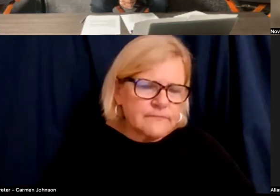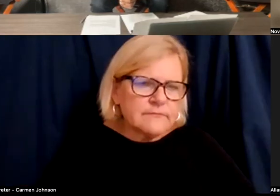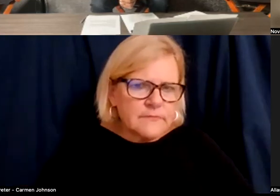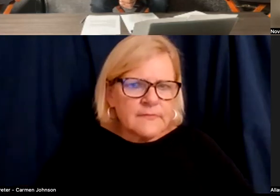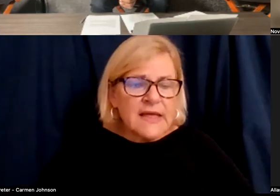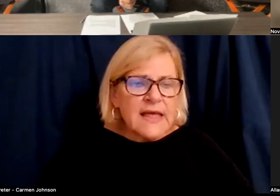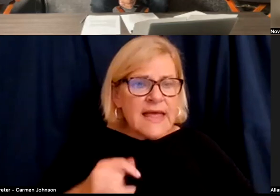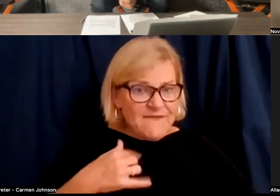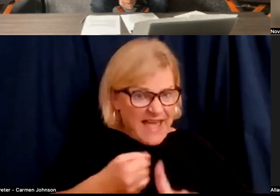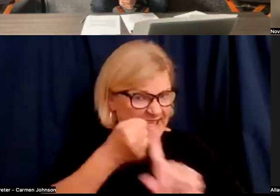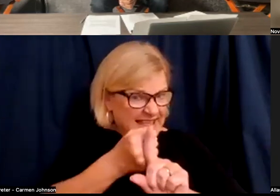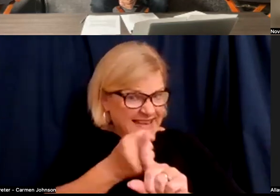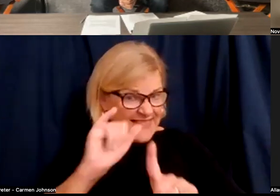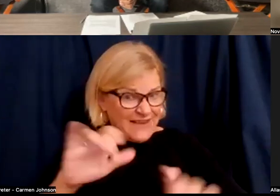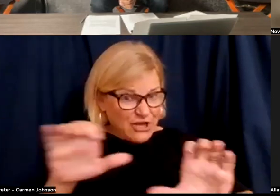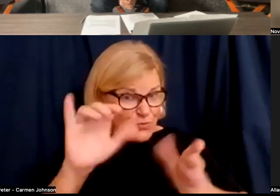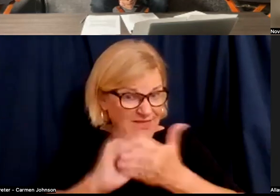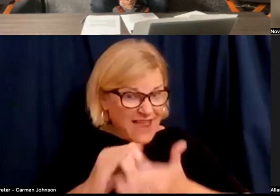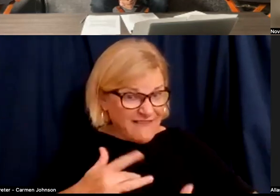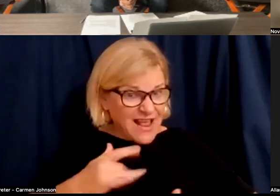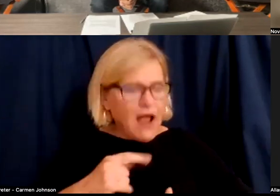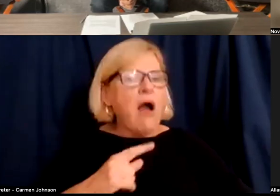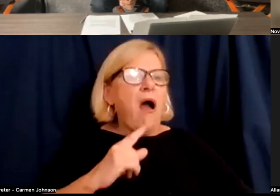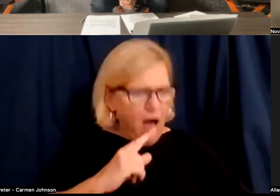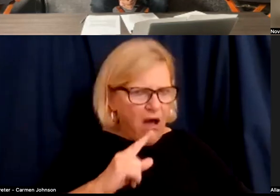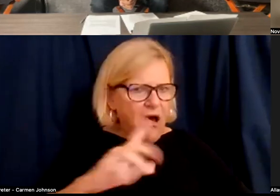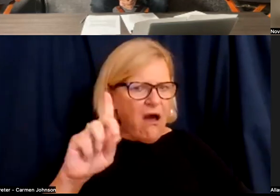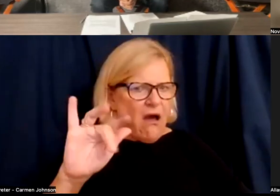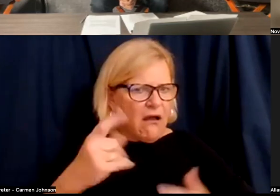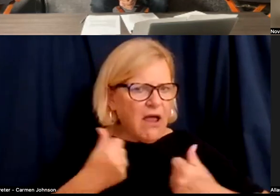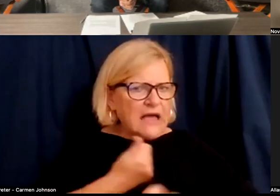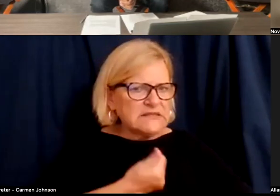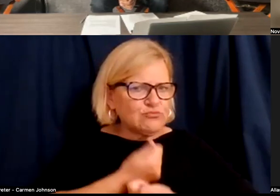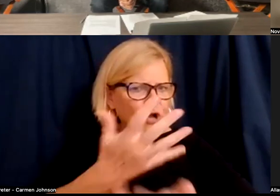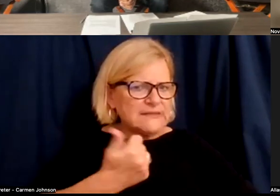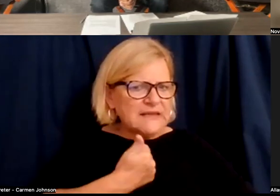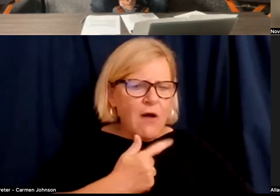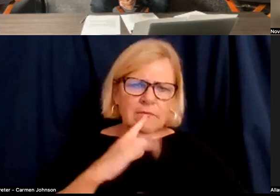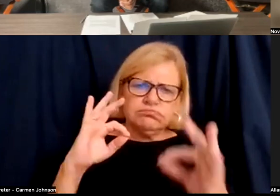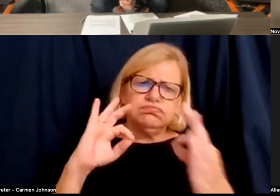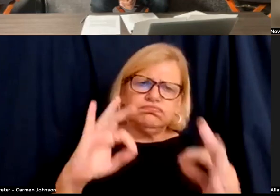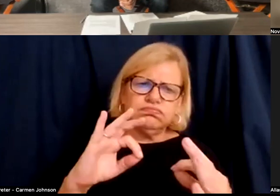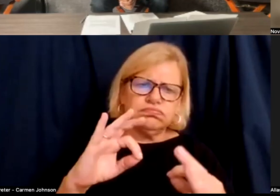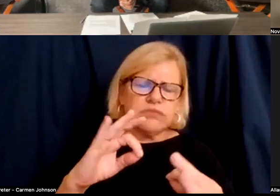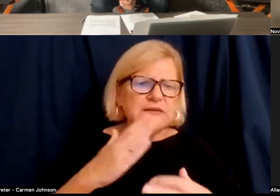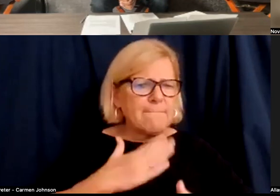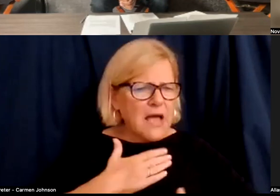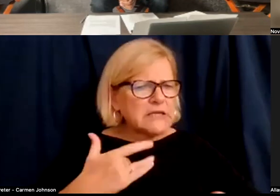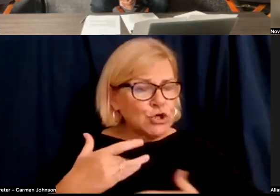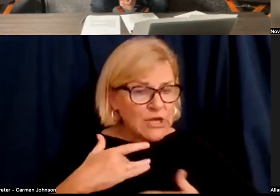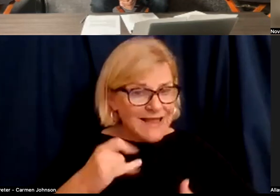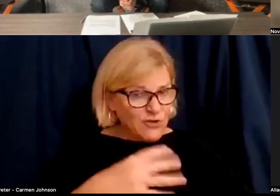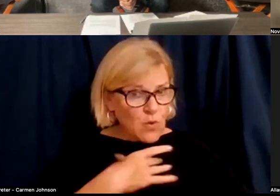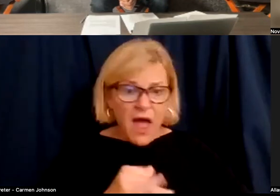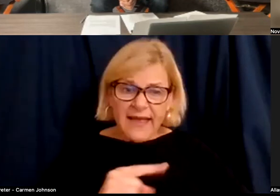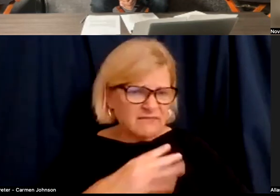if I hit that, if I do that, if I feel like I've expressed myself, then I'm good with that. That's my concern. If you like